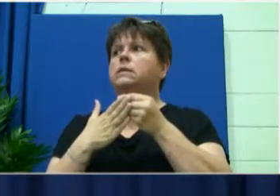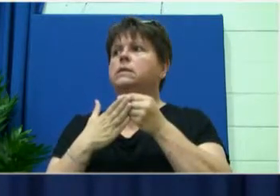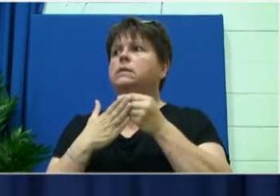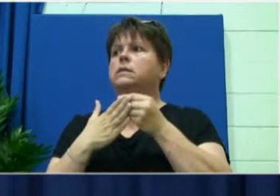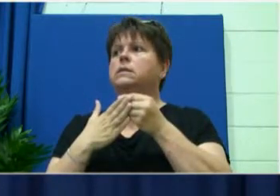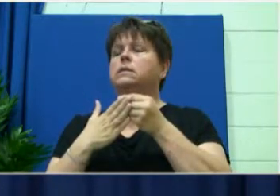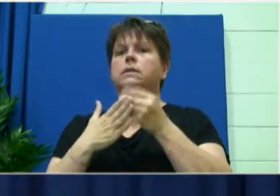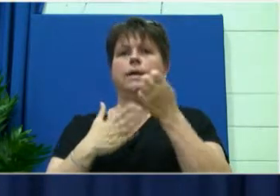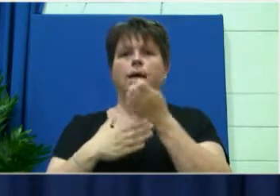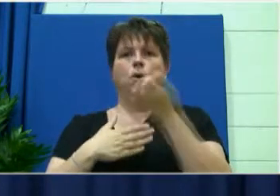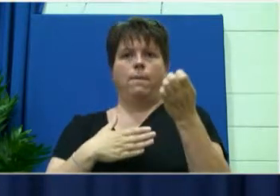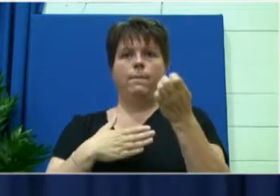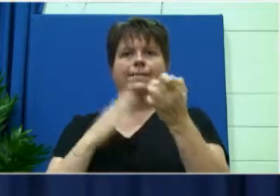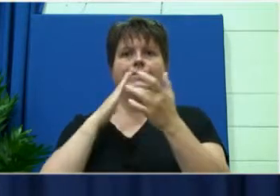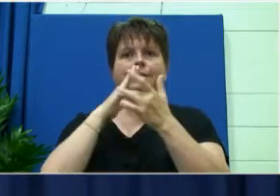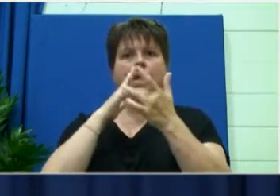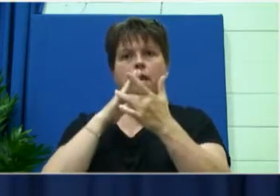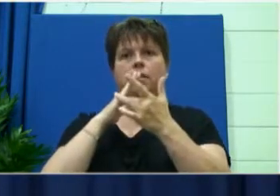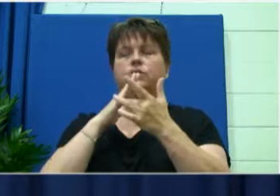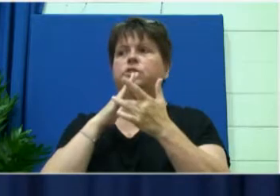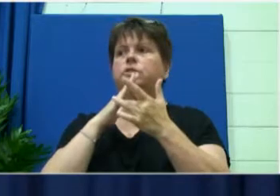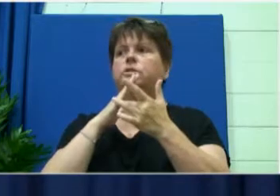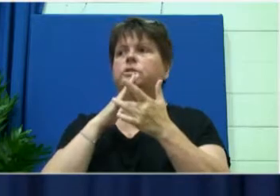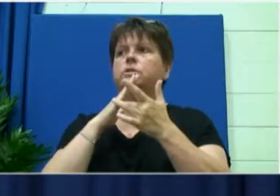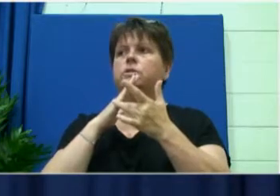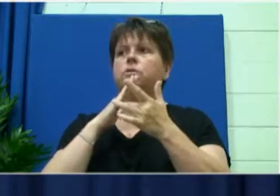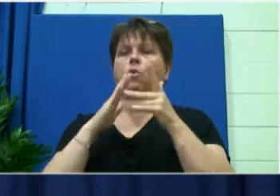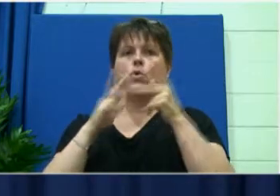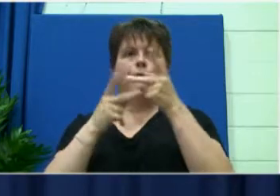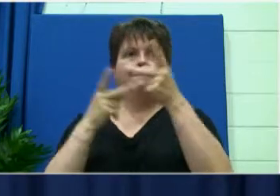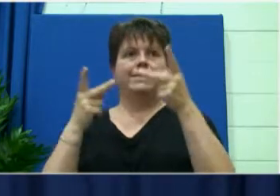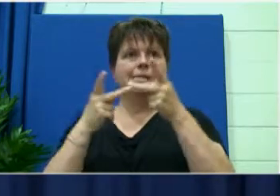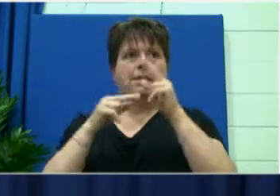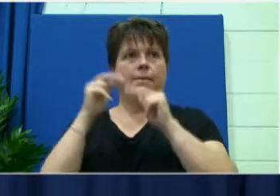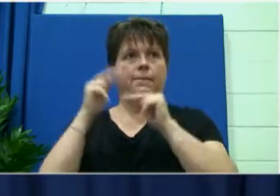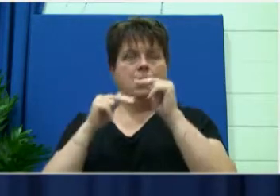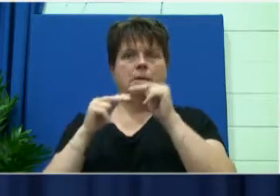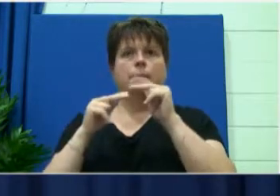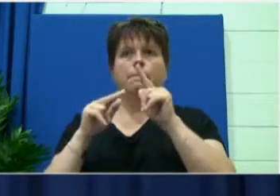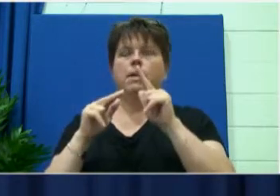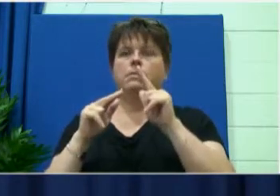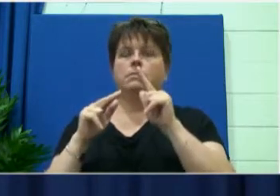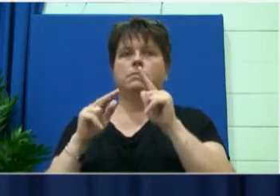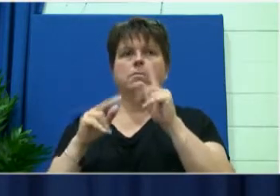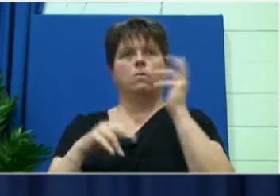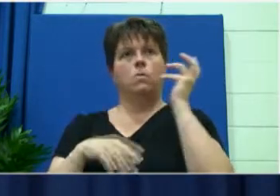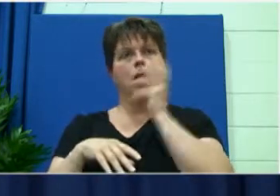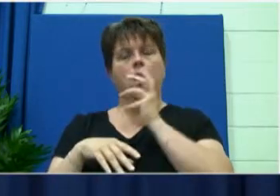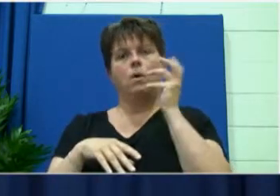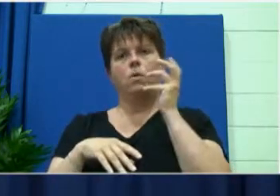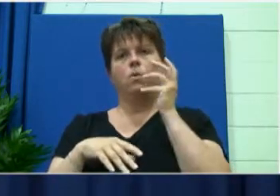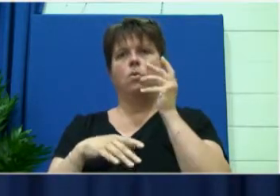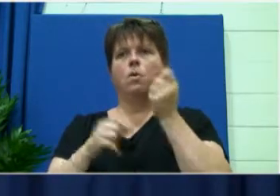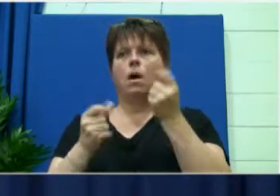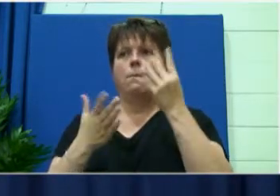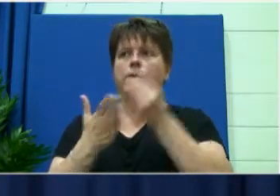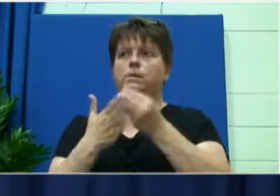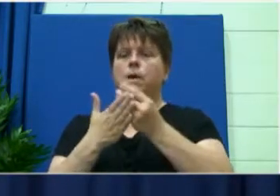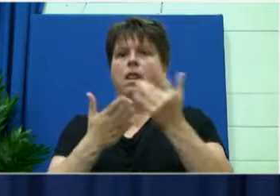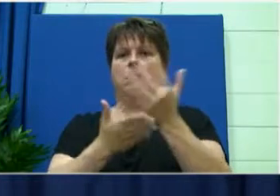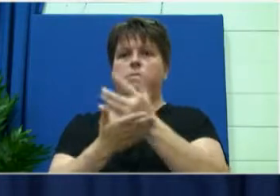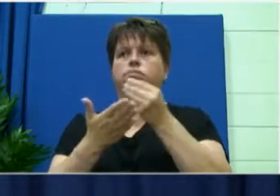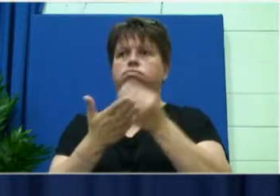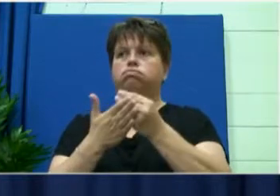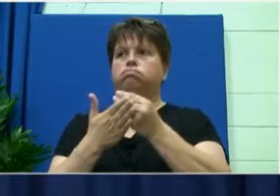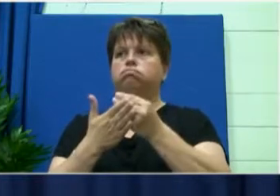in equipment, technology, our facilities. But the preponderance of the money they have raised